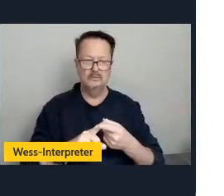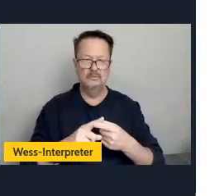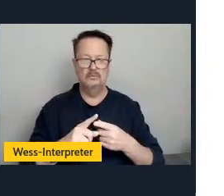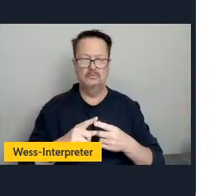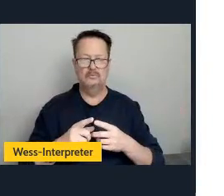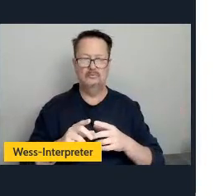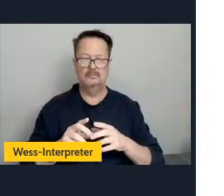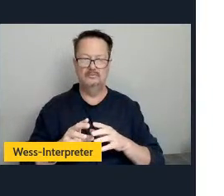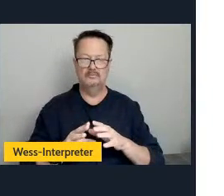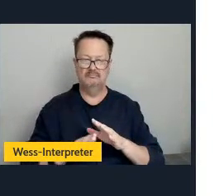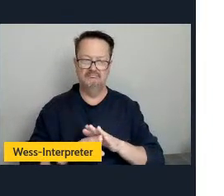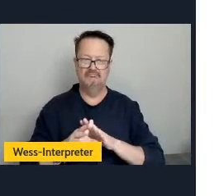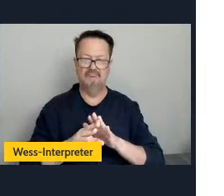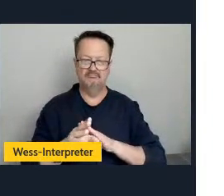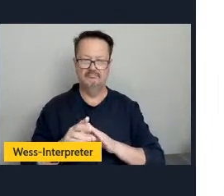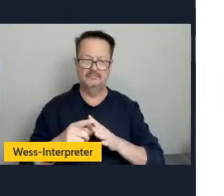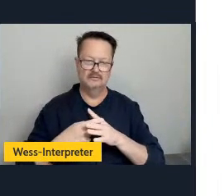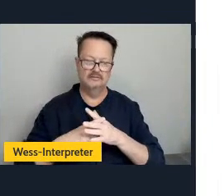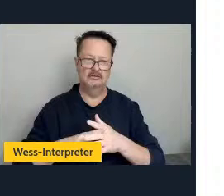of